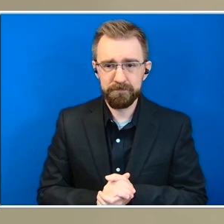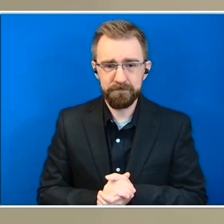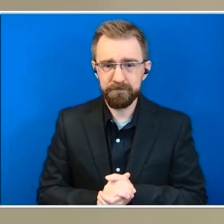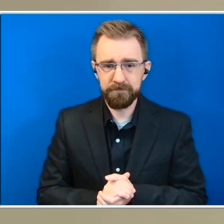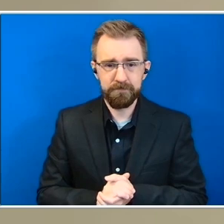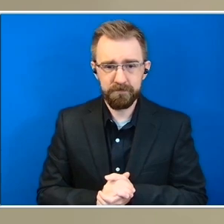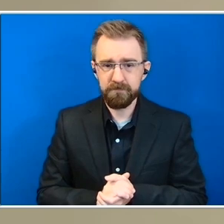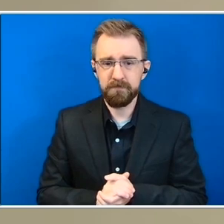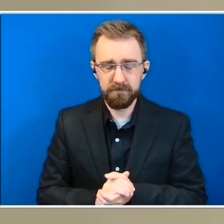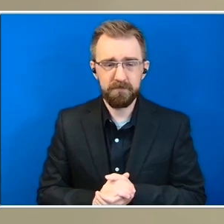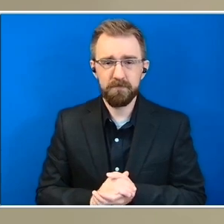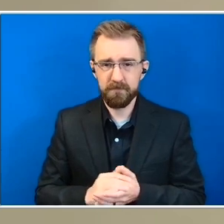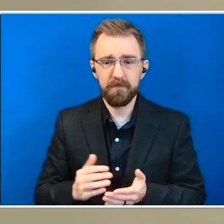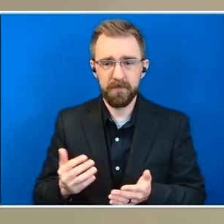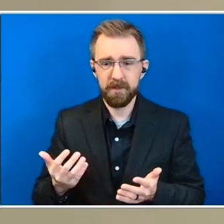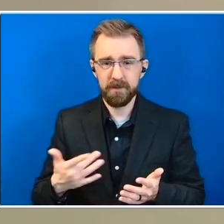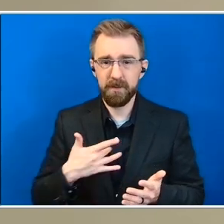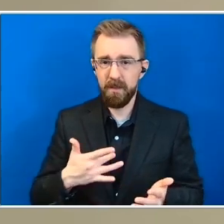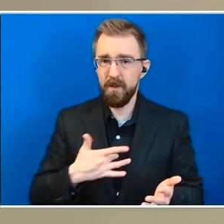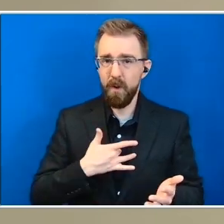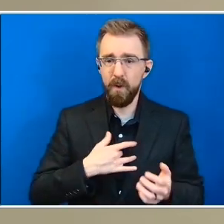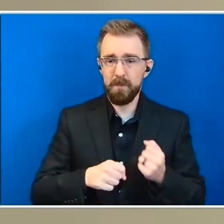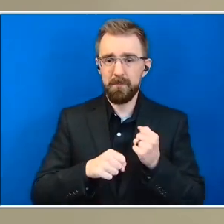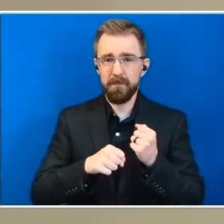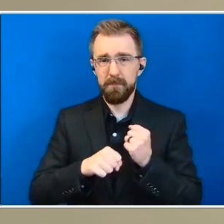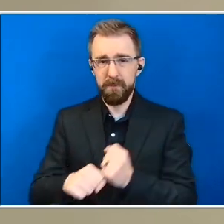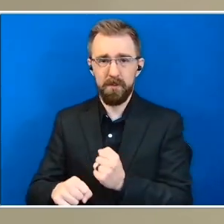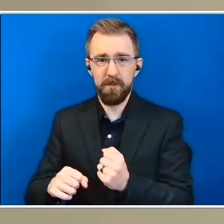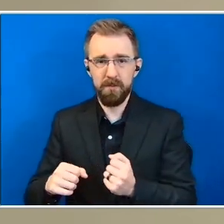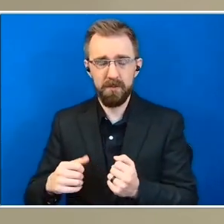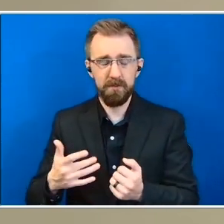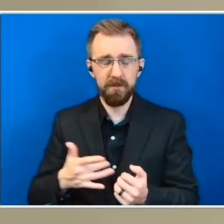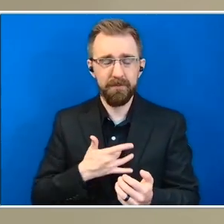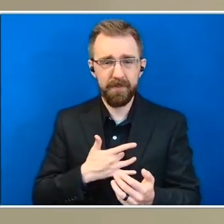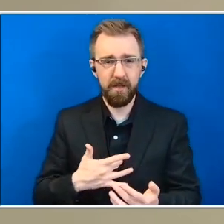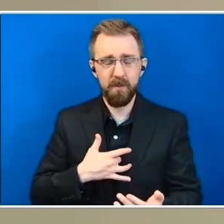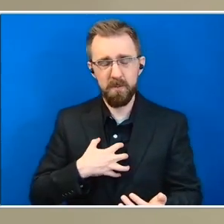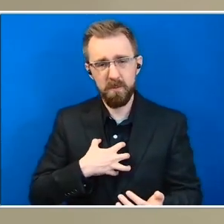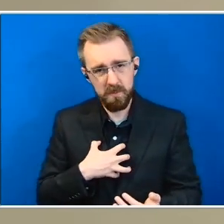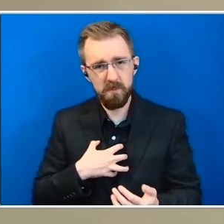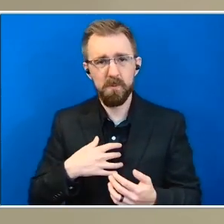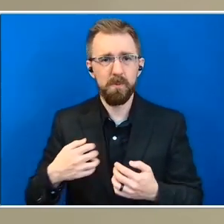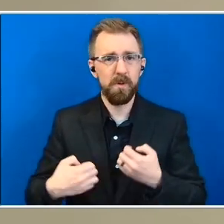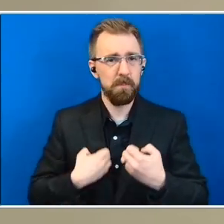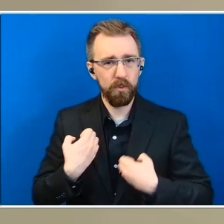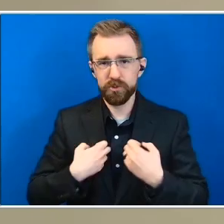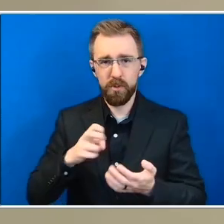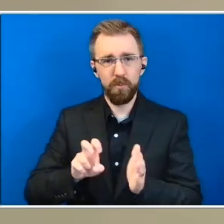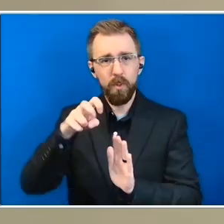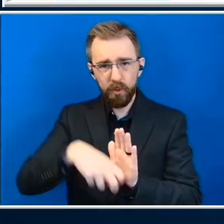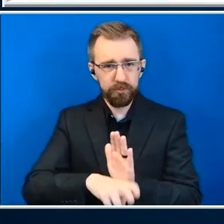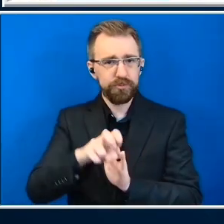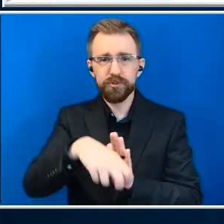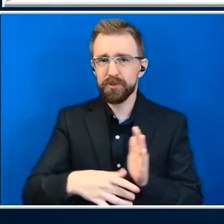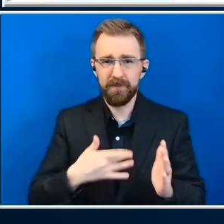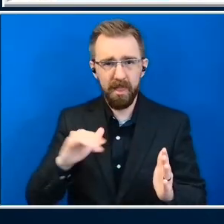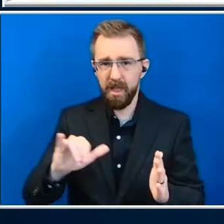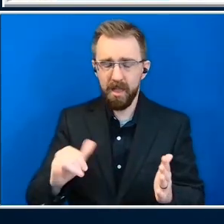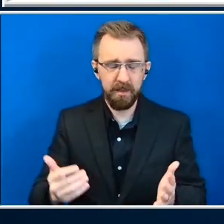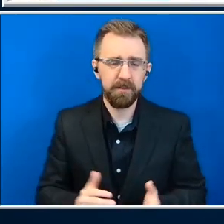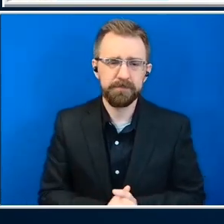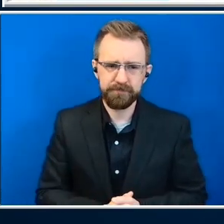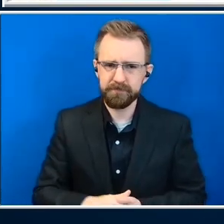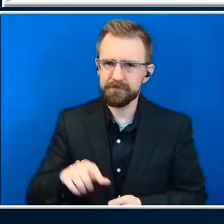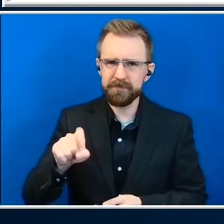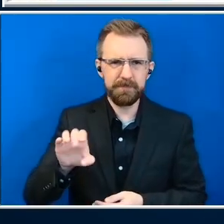it's pulled at my heartstrings. It's been an emotional roller coaster ride. It has to be so hard to watch your